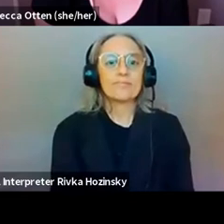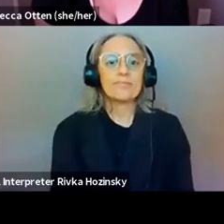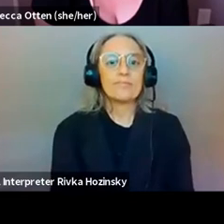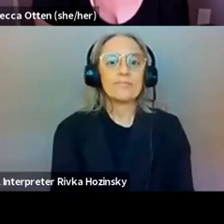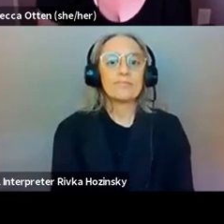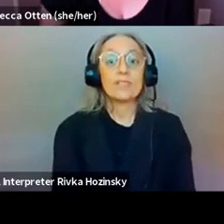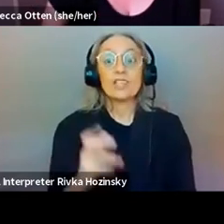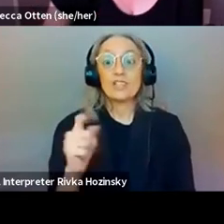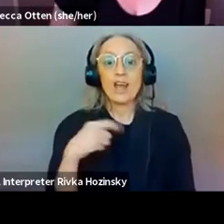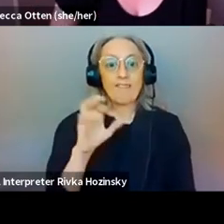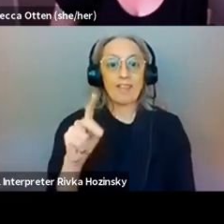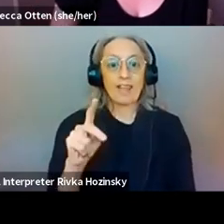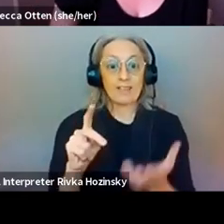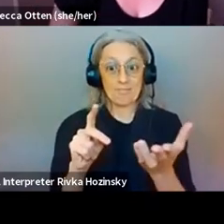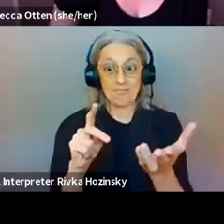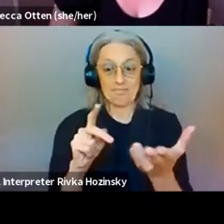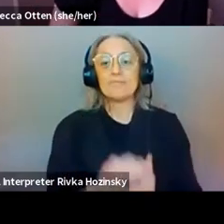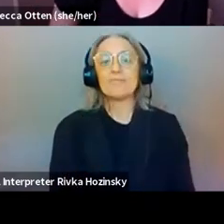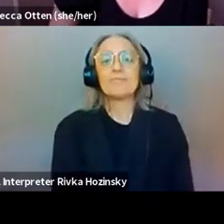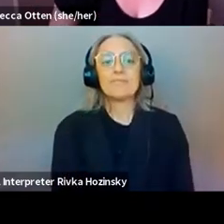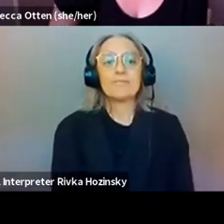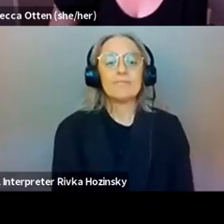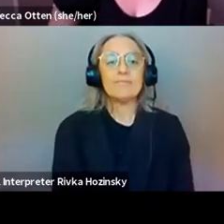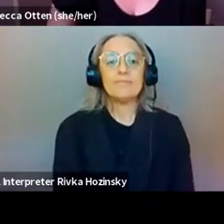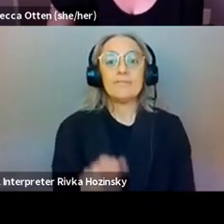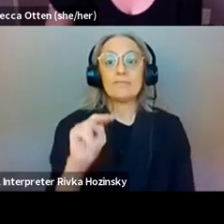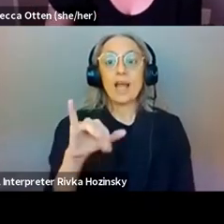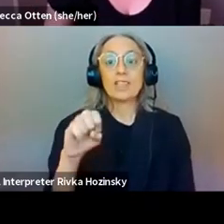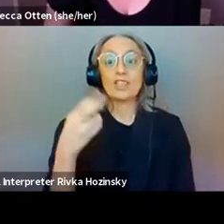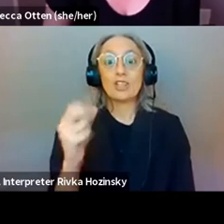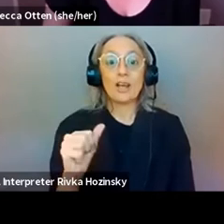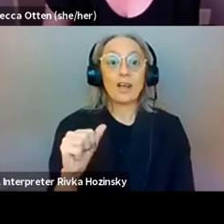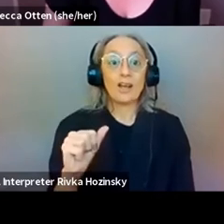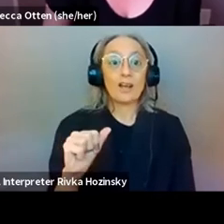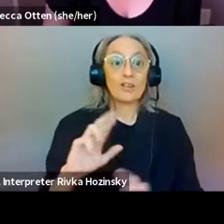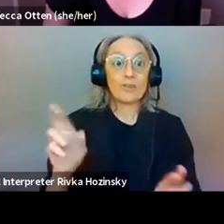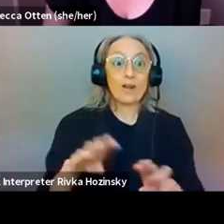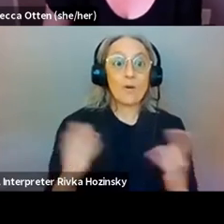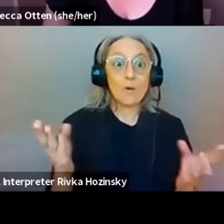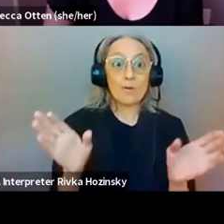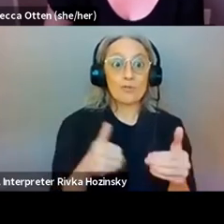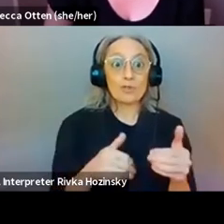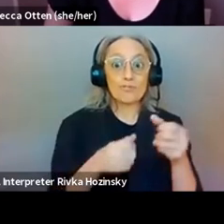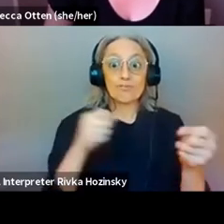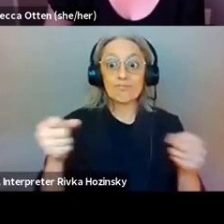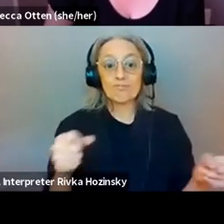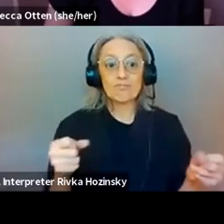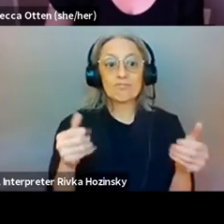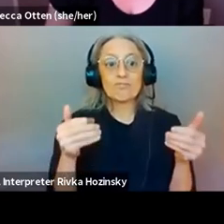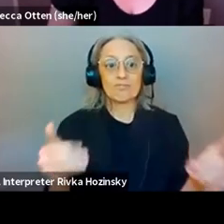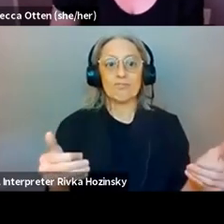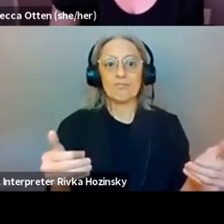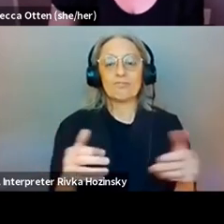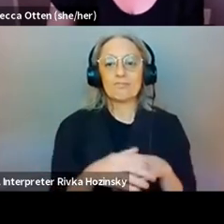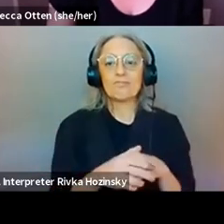link in the chat, and Naisha, when you're ready to break open the rooms, you can break us,